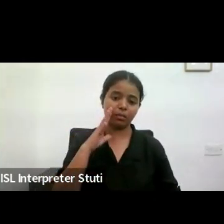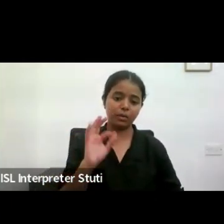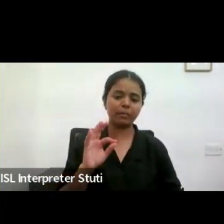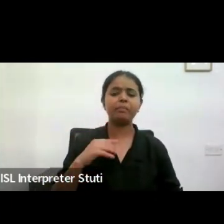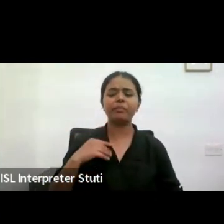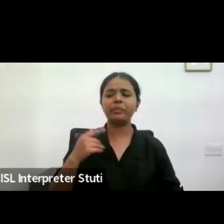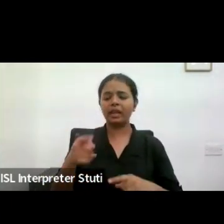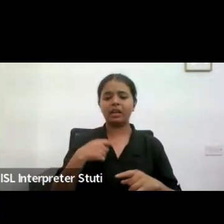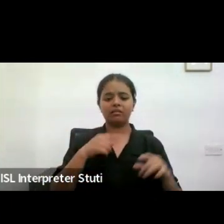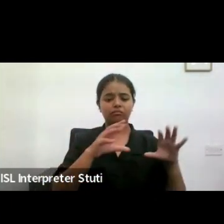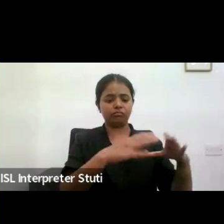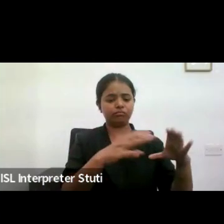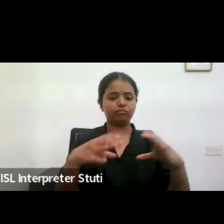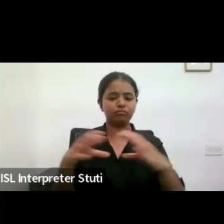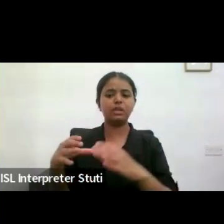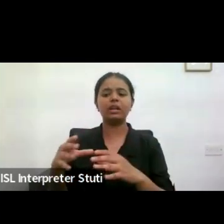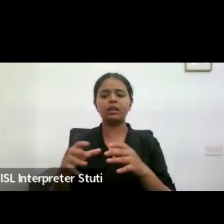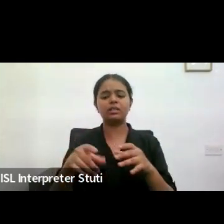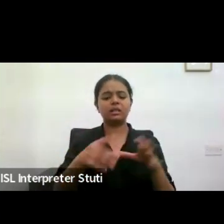5 community-based organizations